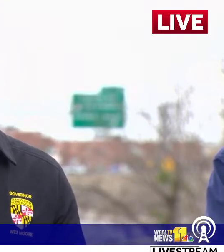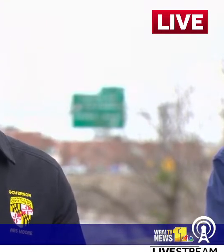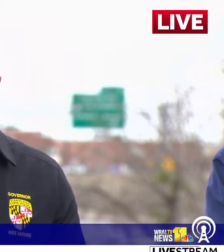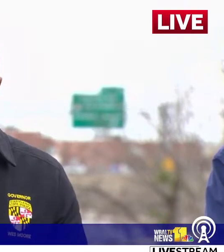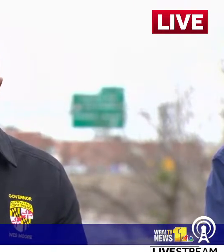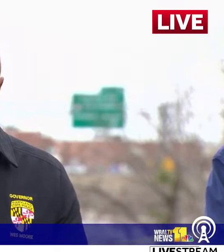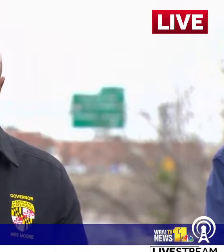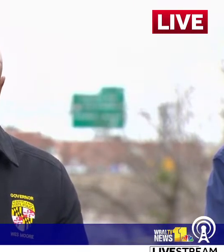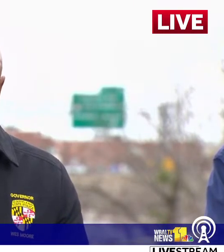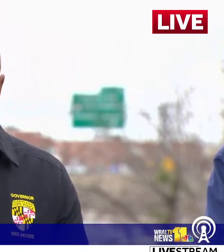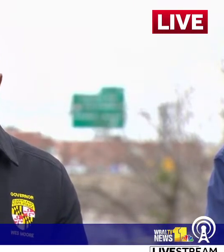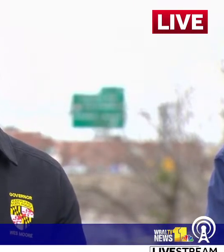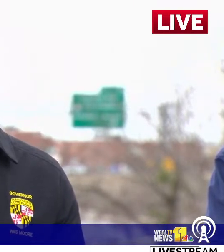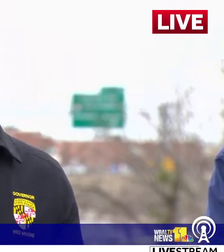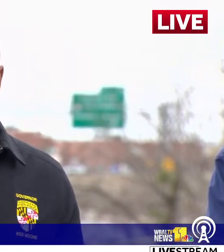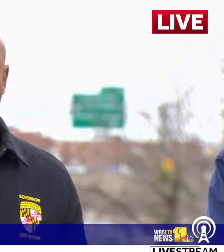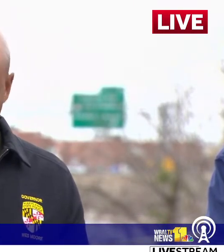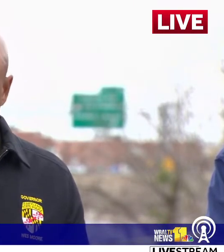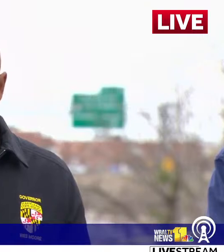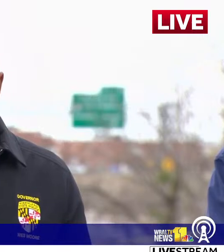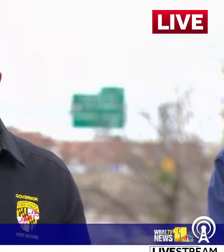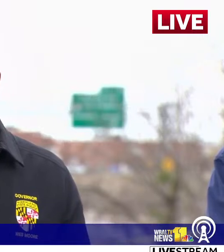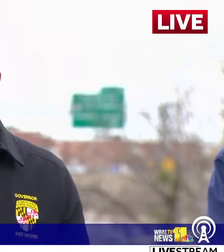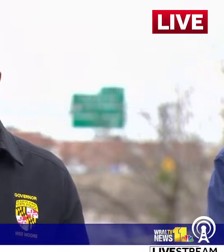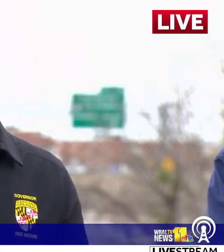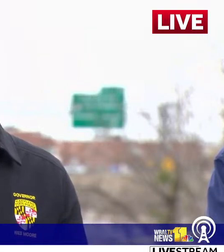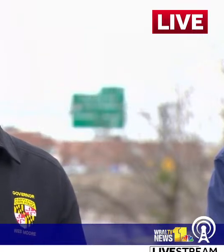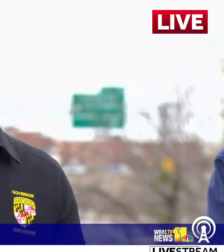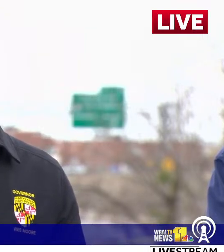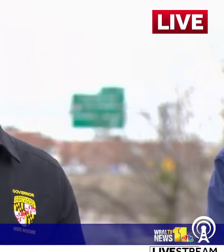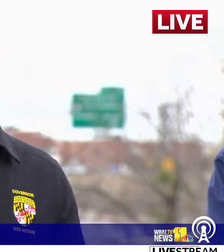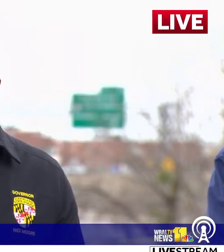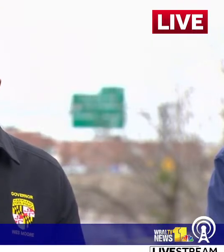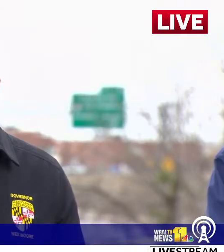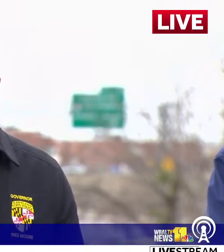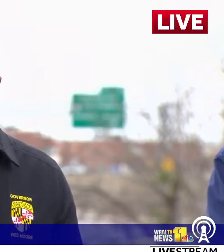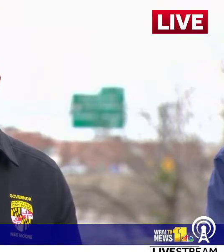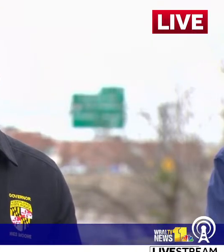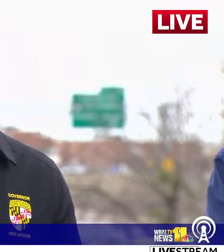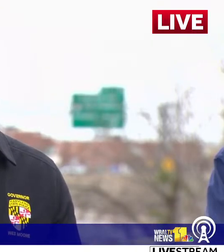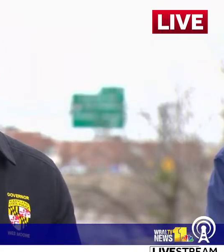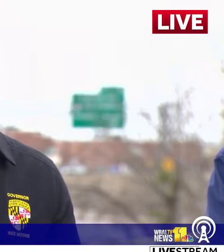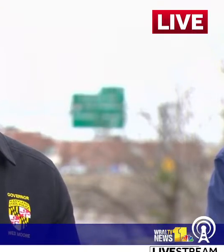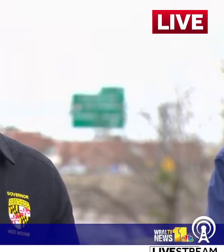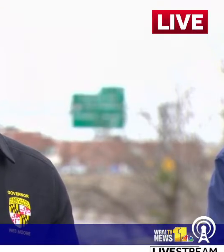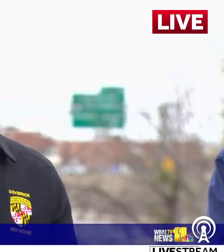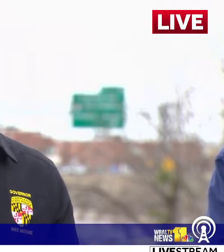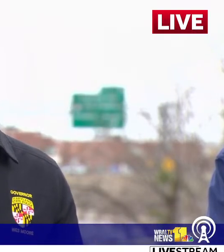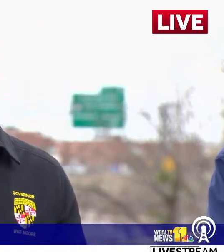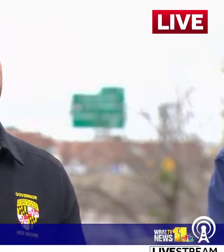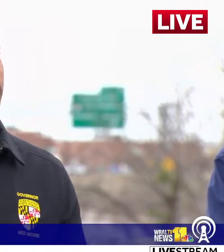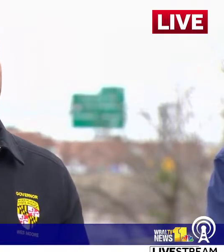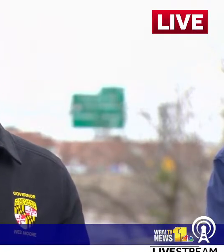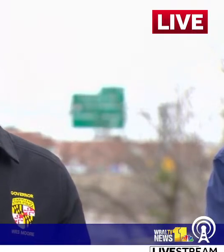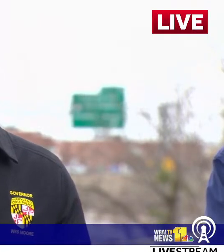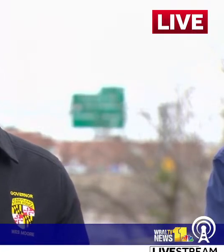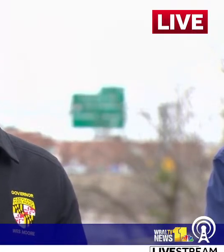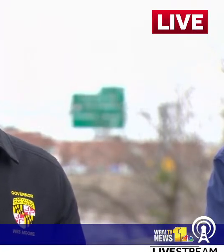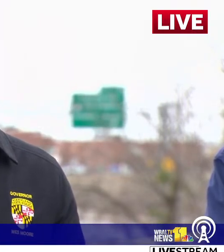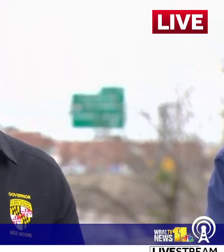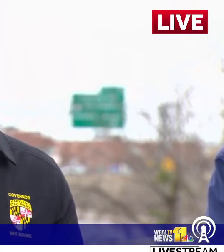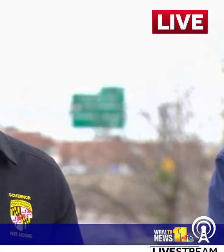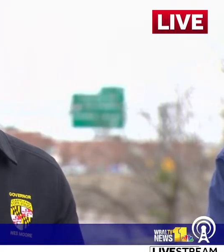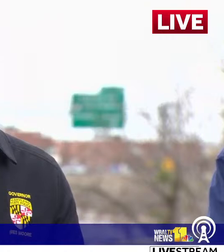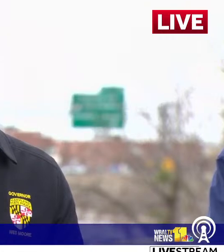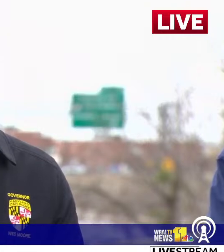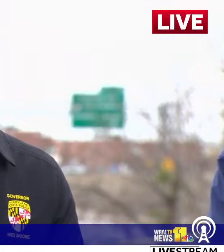But we're going to get this done. We will clear the wreckage. We will move the dolly. And we will rebuild